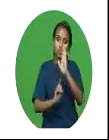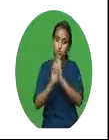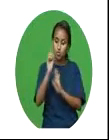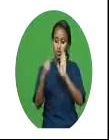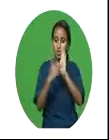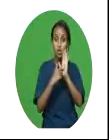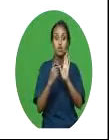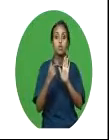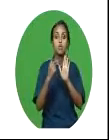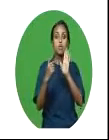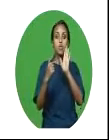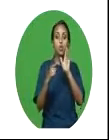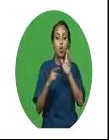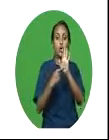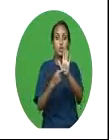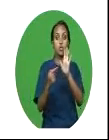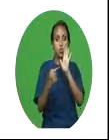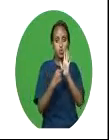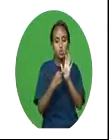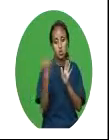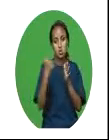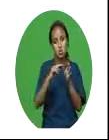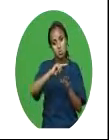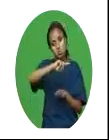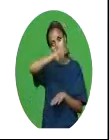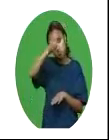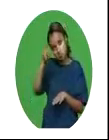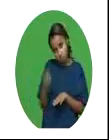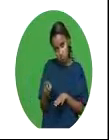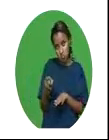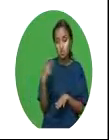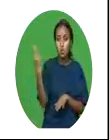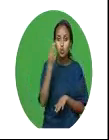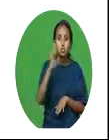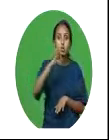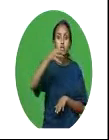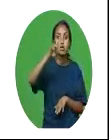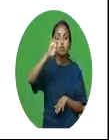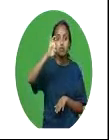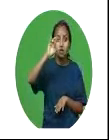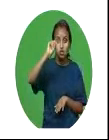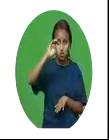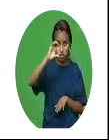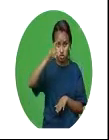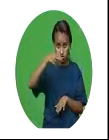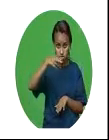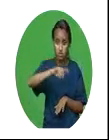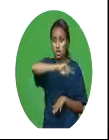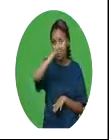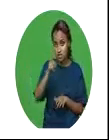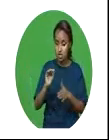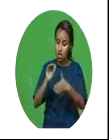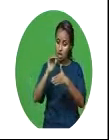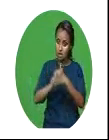points. Draw smooth curves through points using French curves. Attach